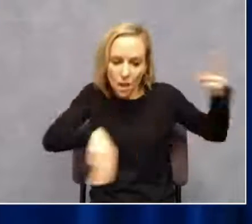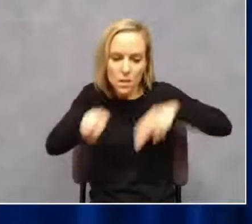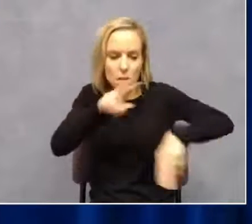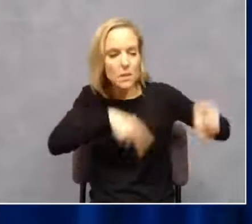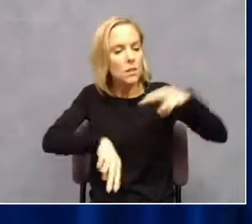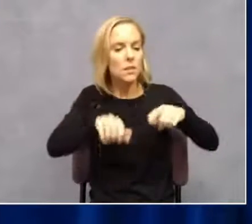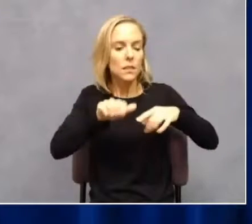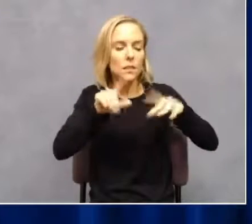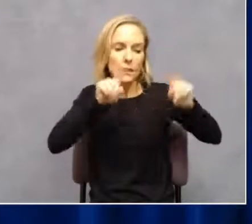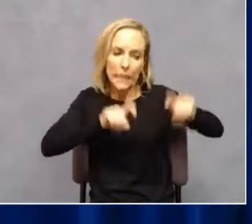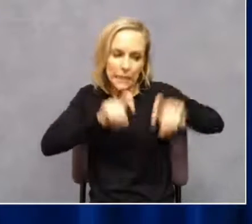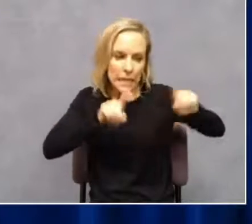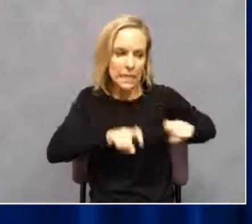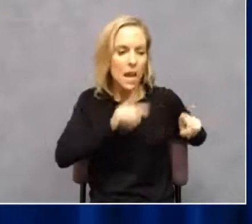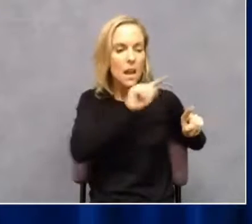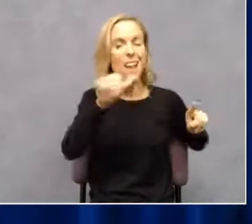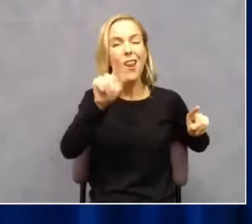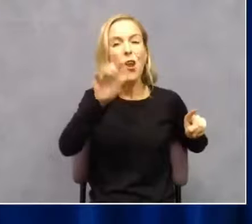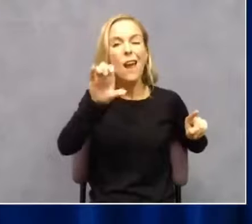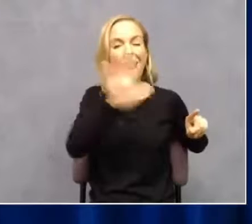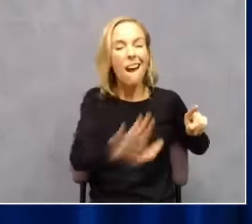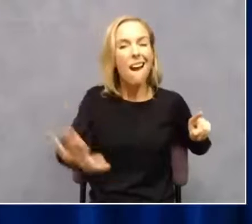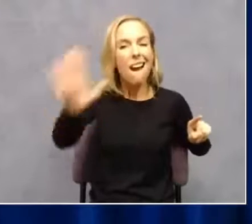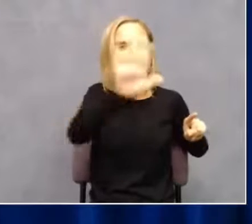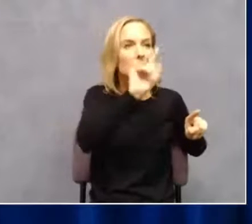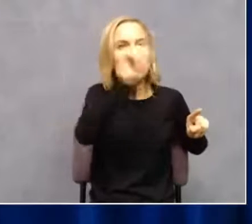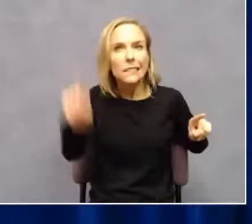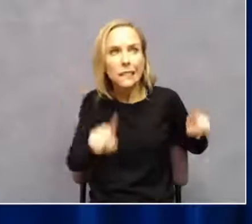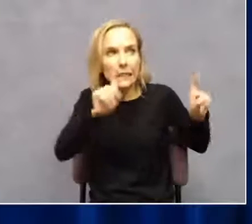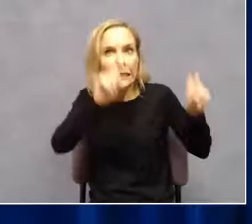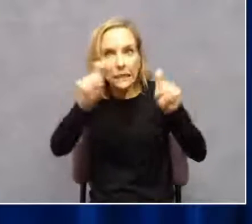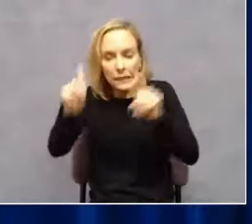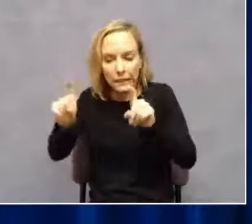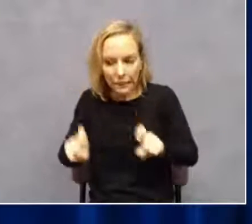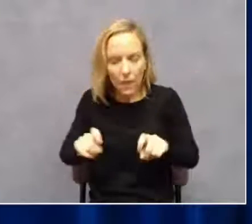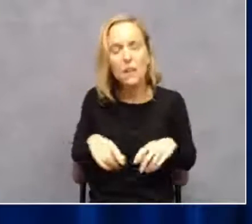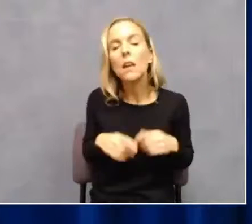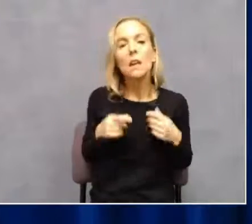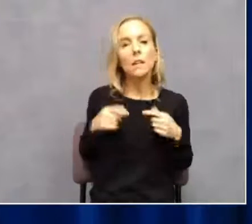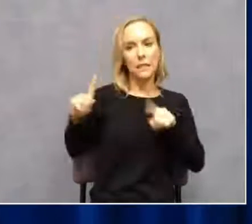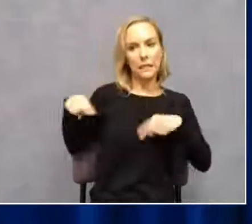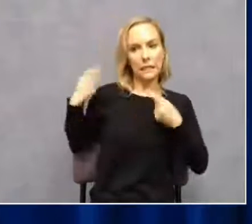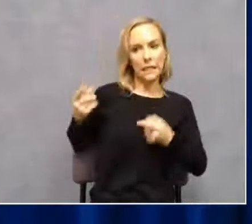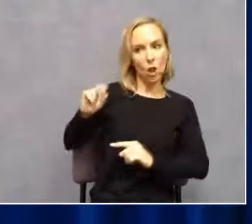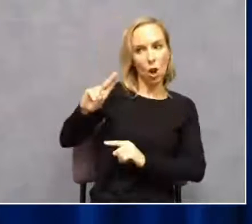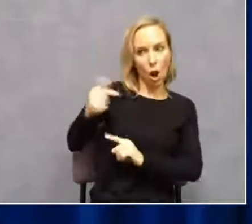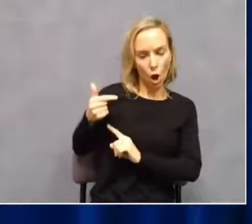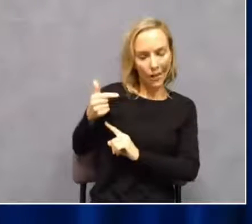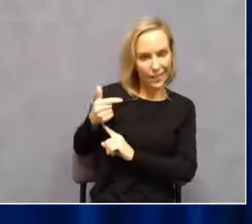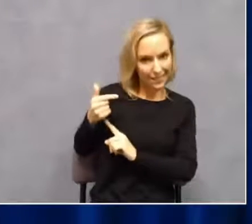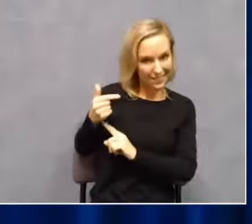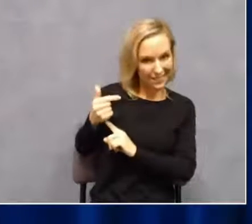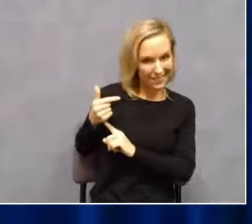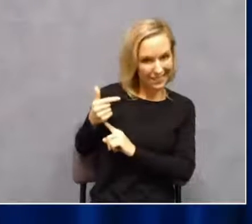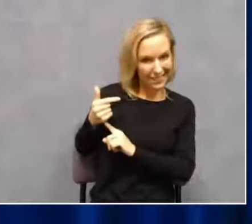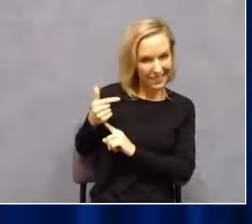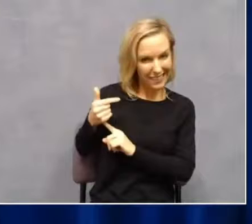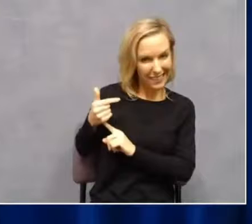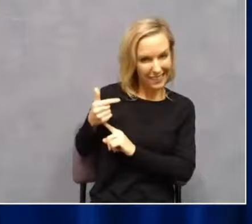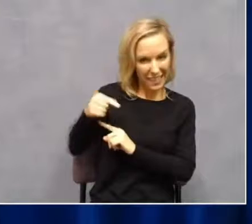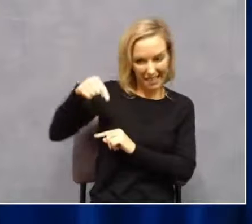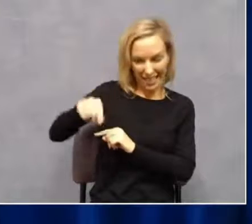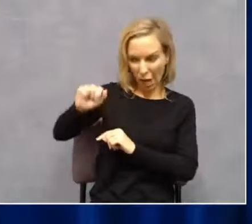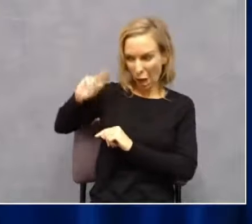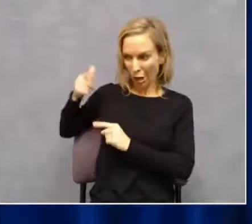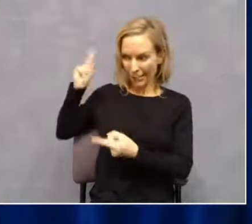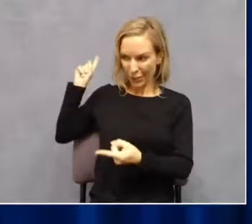care facilities. I've discussed that earlier. But since this August, by the end of the week, we should